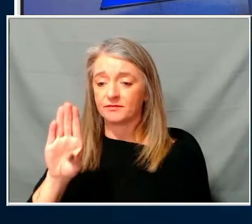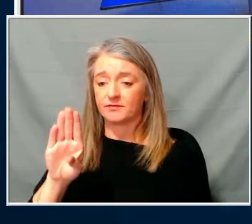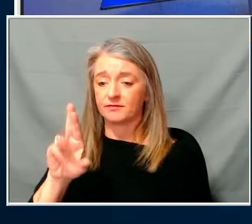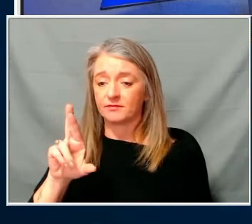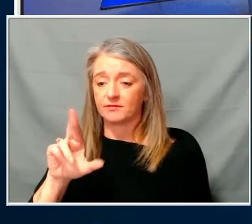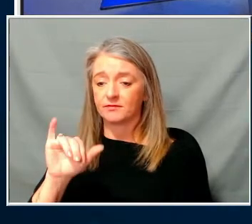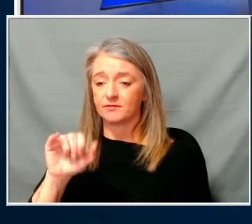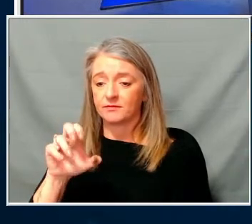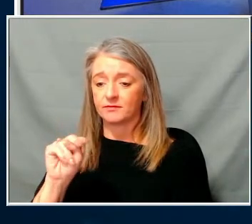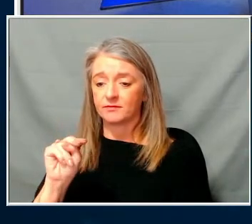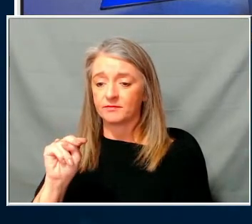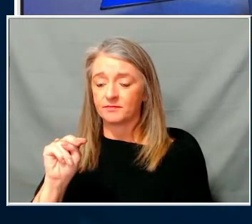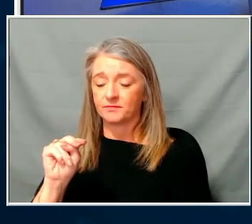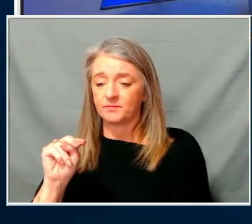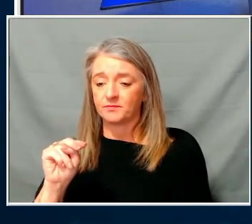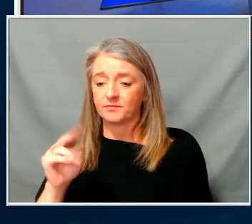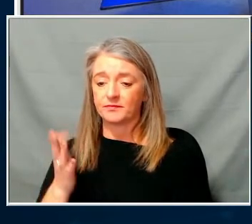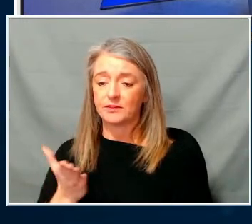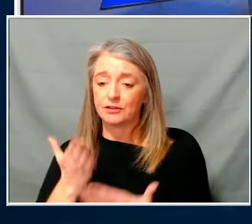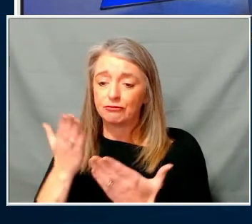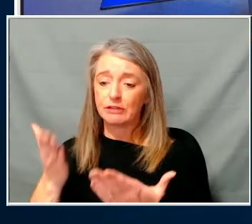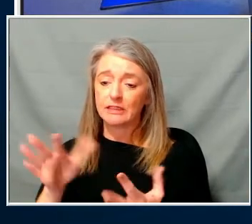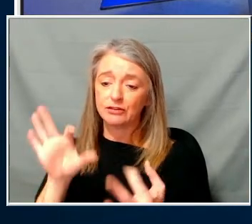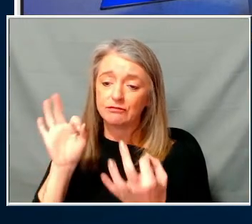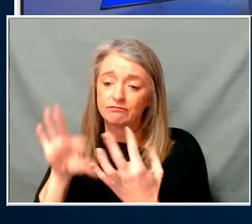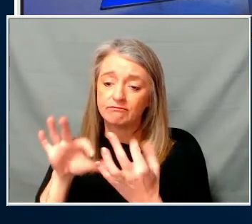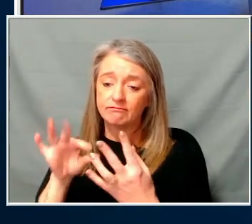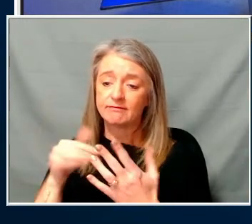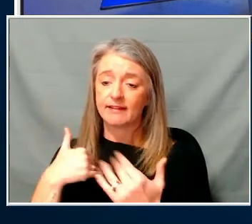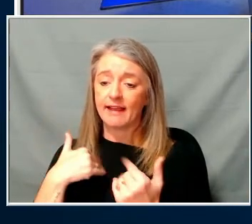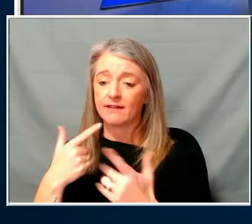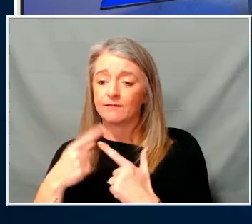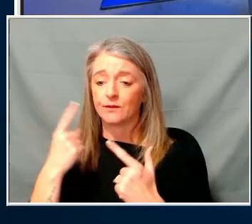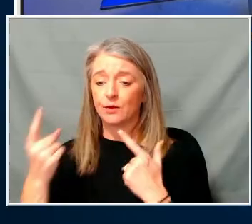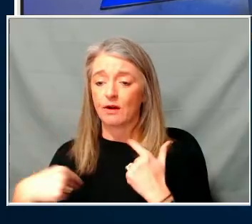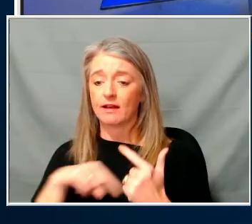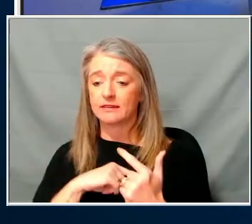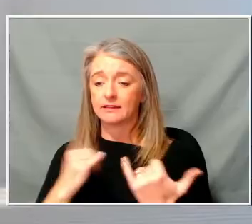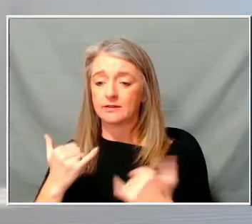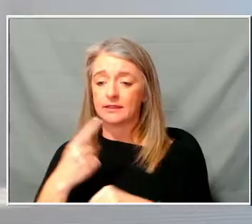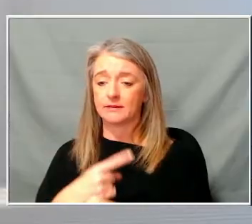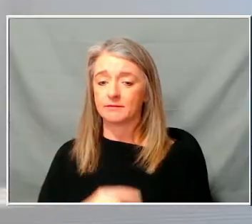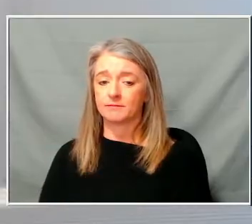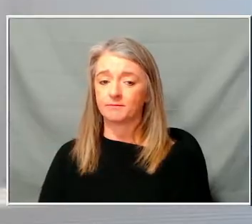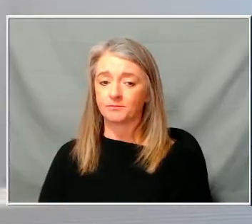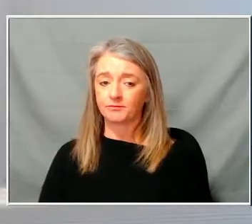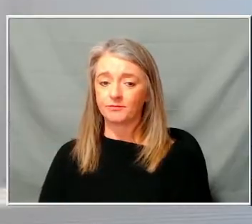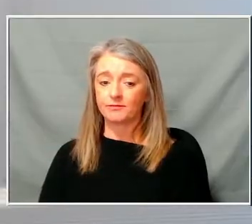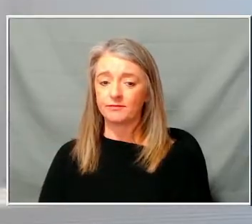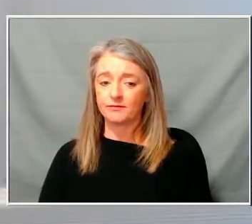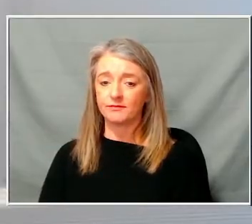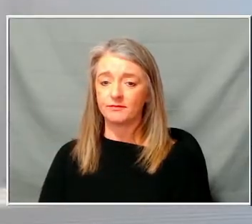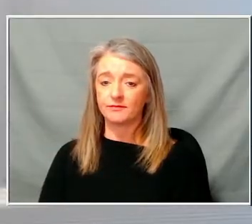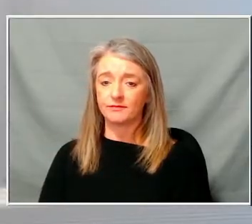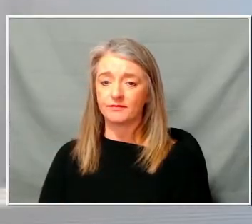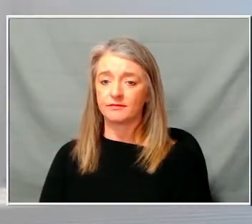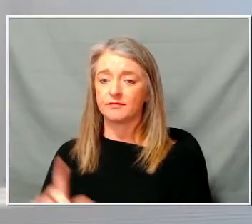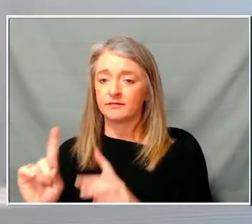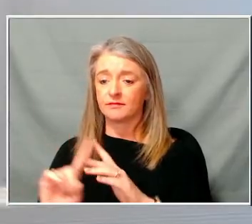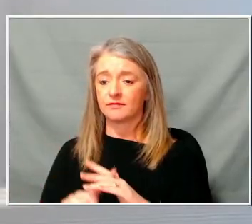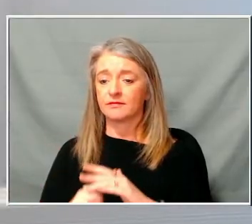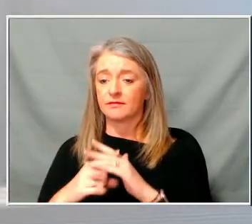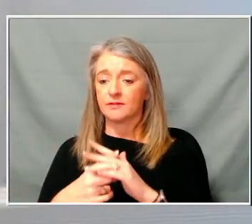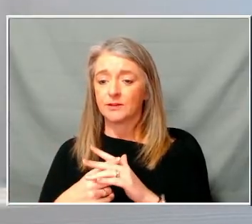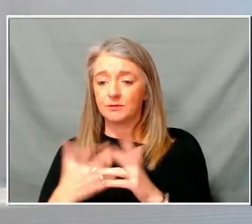What suggestions or messages do you have to our viewers today? Well, I would start by saying